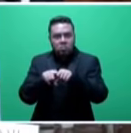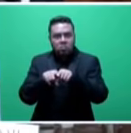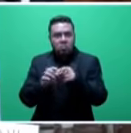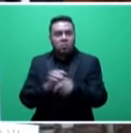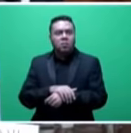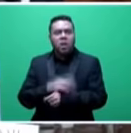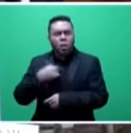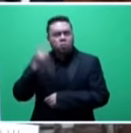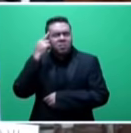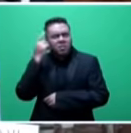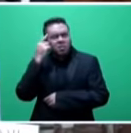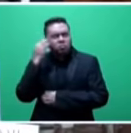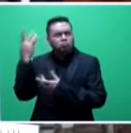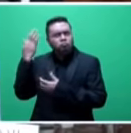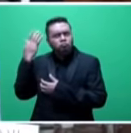I was wondering